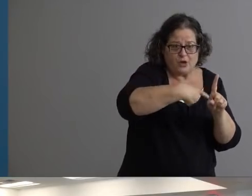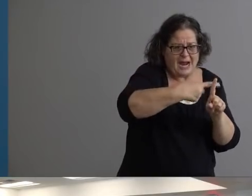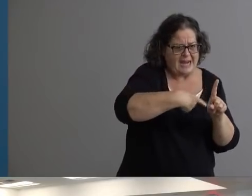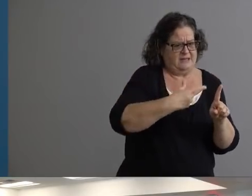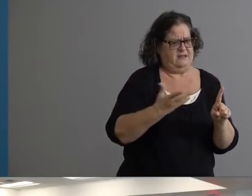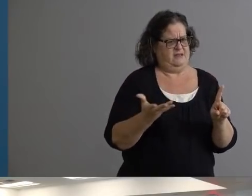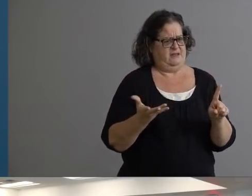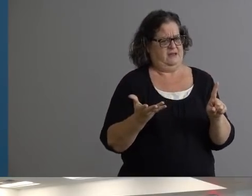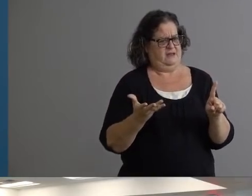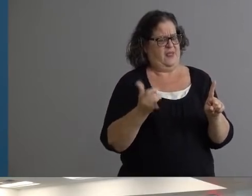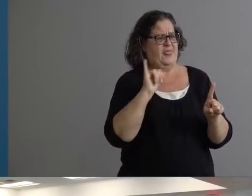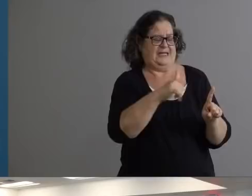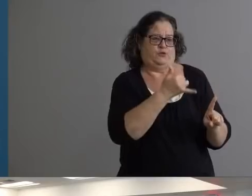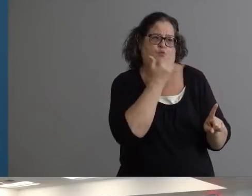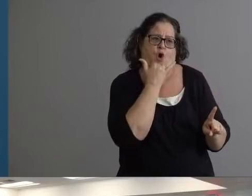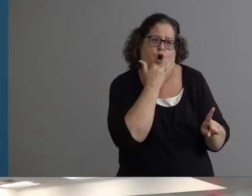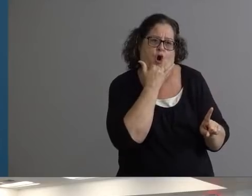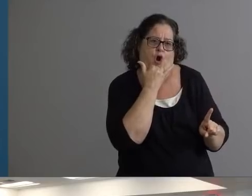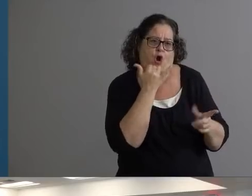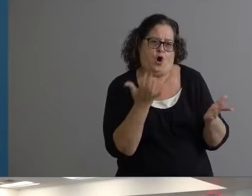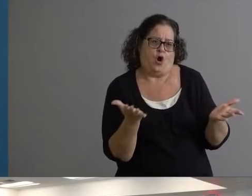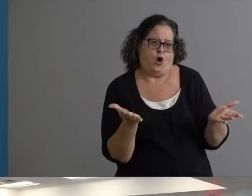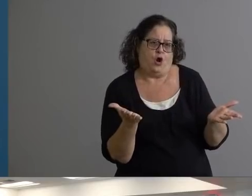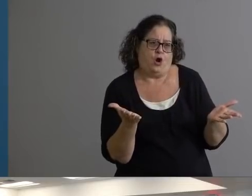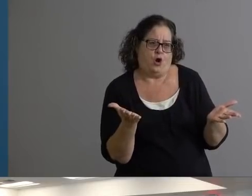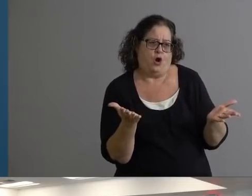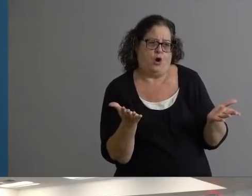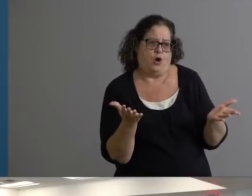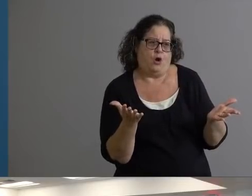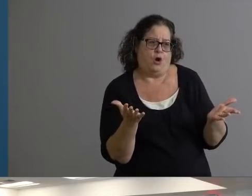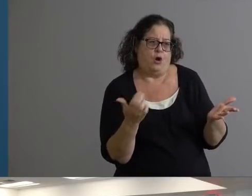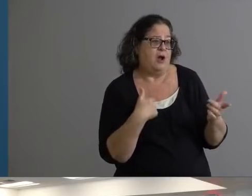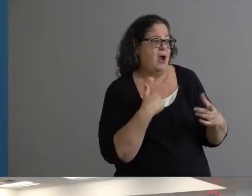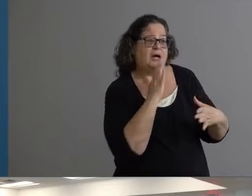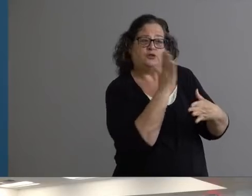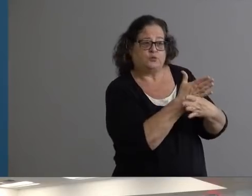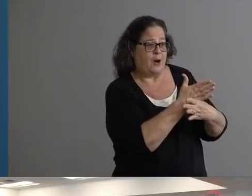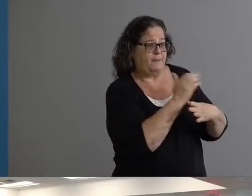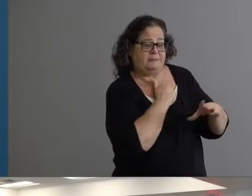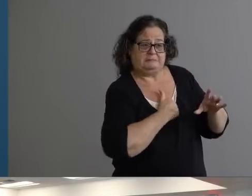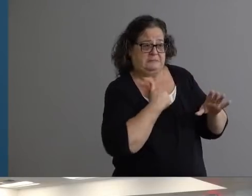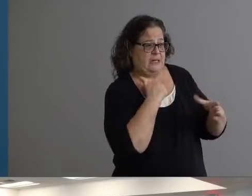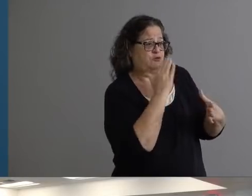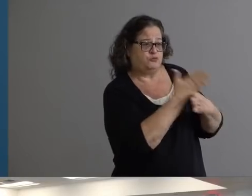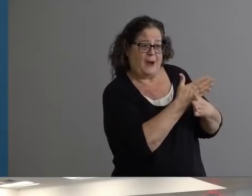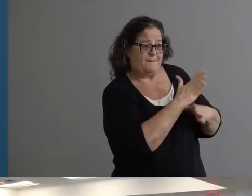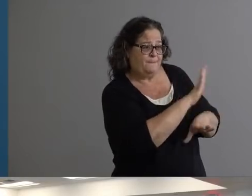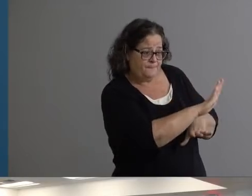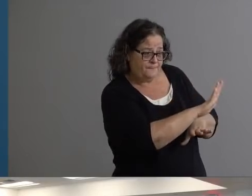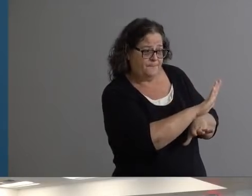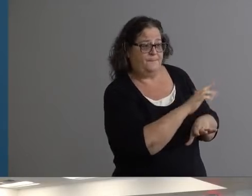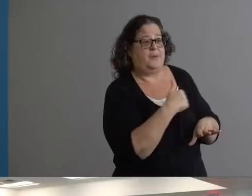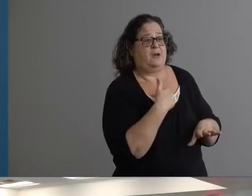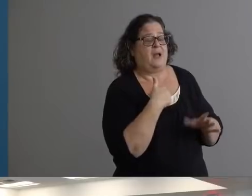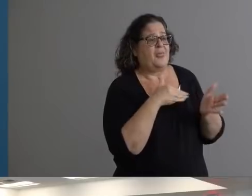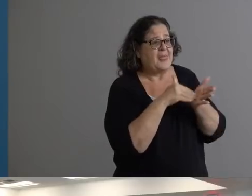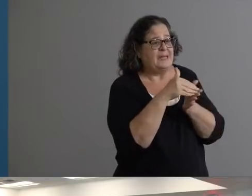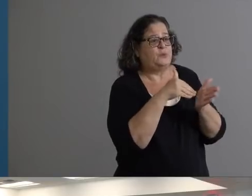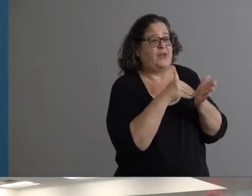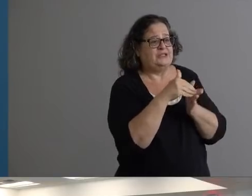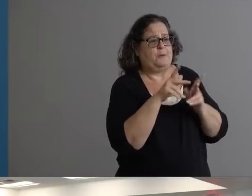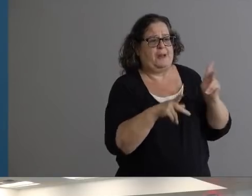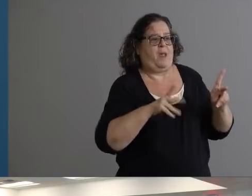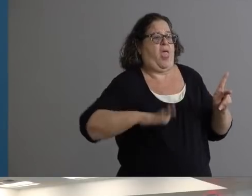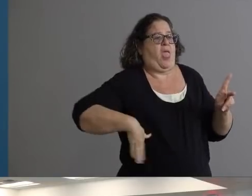the right thing to do. I'm just going to stop you right there. This is the last time, and I apologize. Well, for I cutting think you I've off. answered the But question. There are tens of thousands of I people don't, who have well, not gotten that 840.